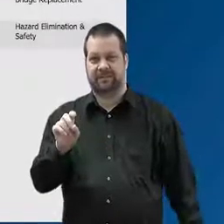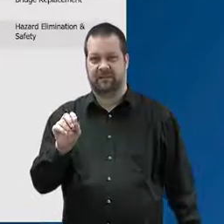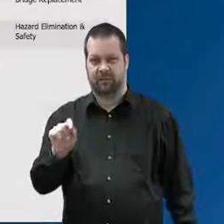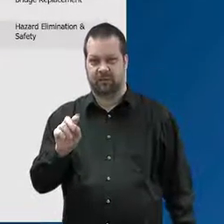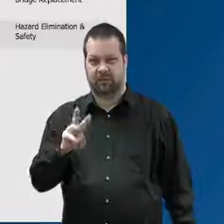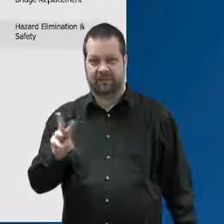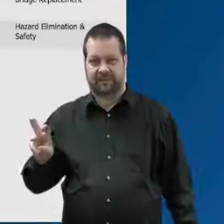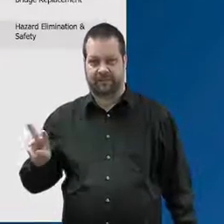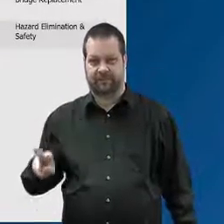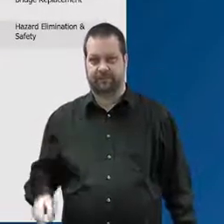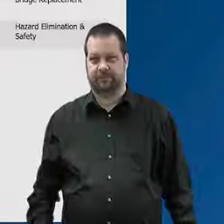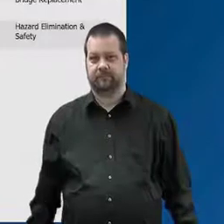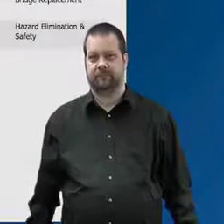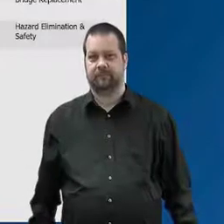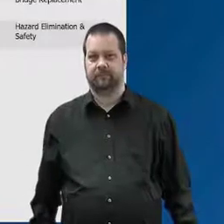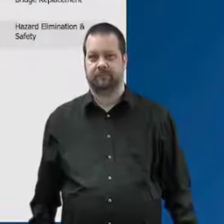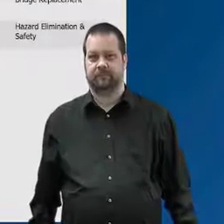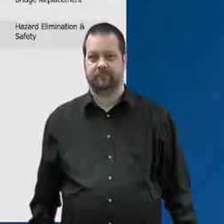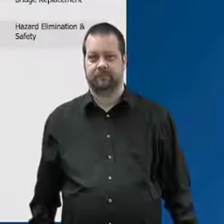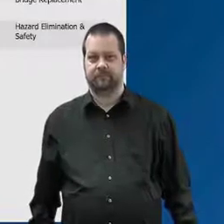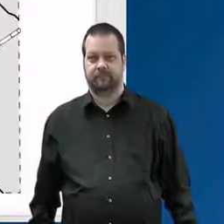website.